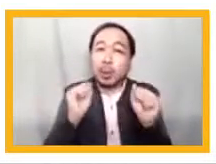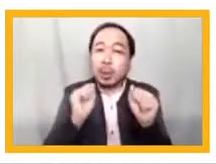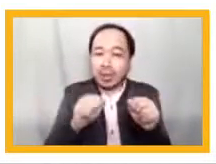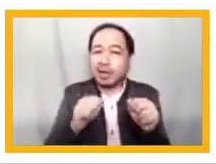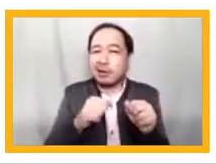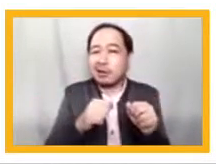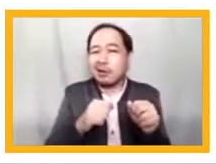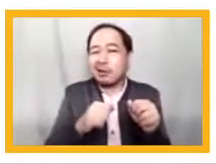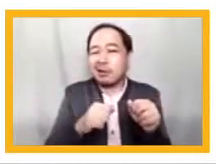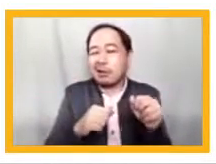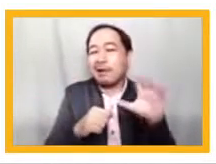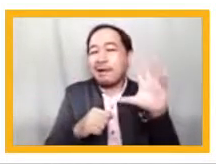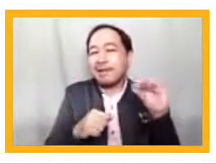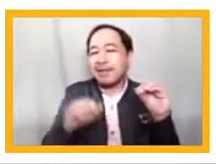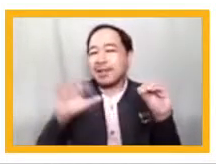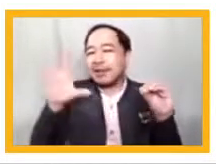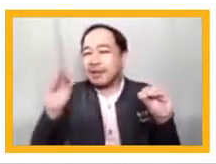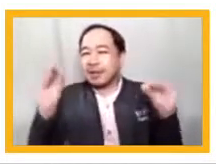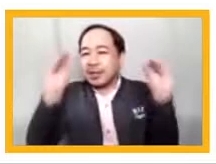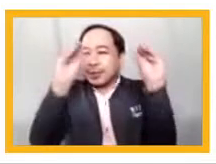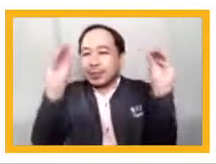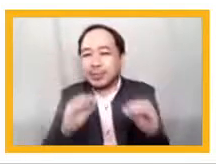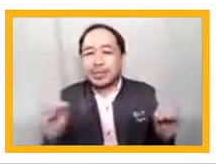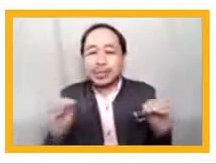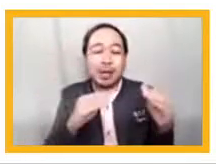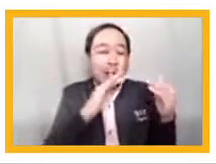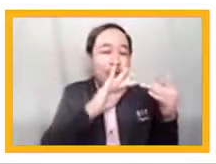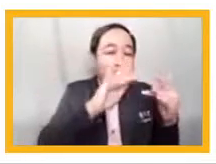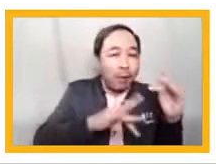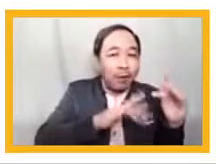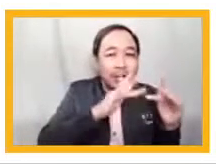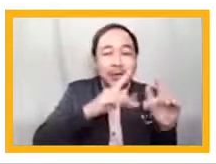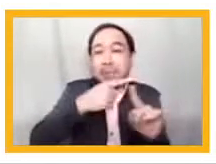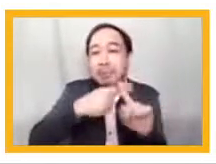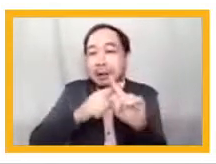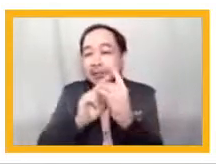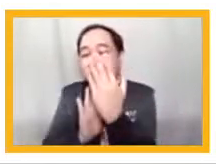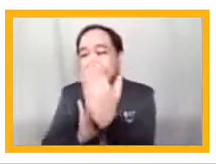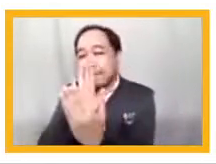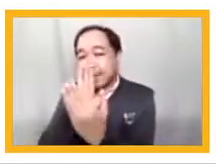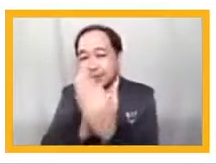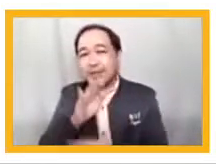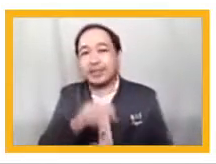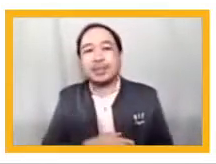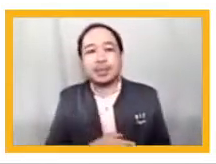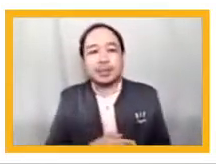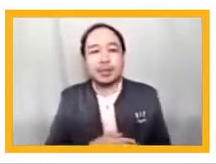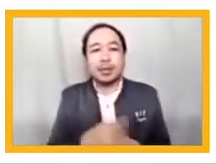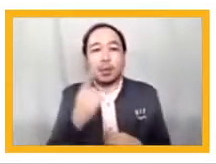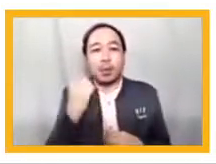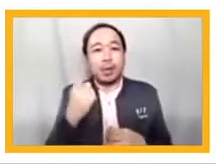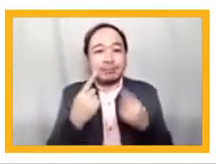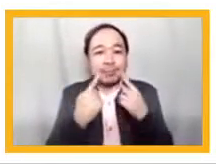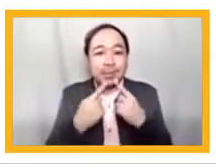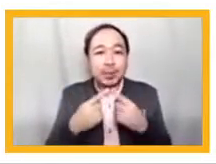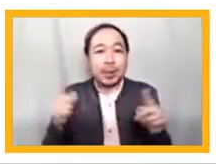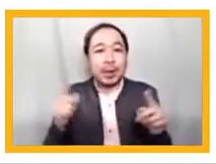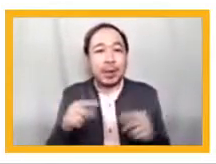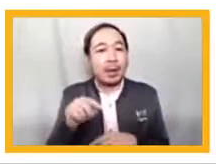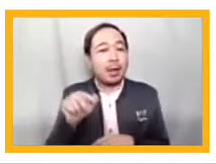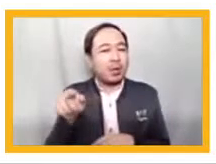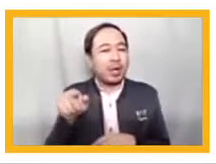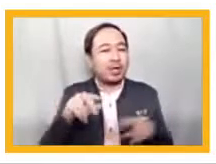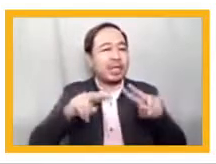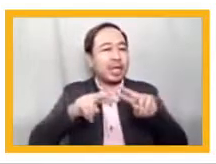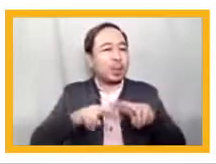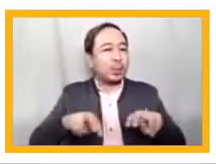the saying from coming from the statement coming from Anand Agarwal recently last